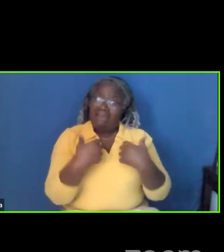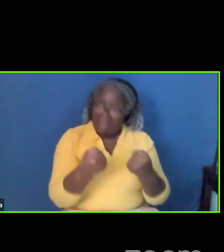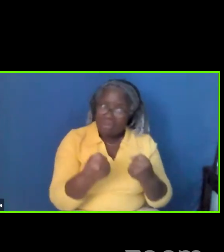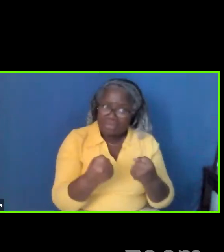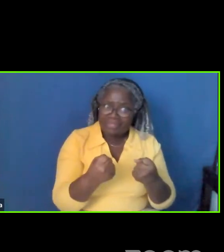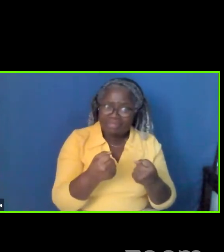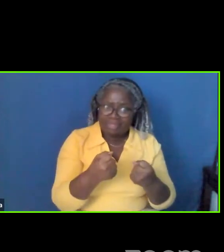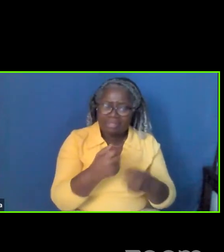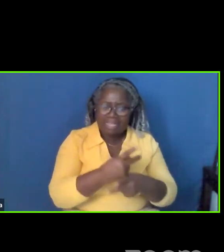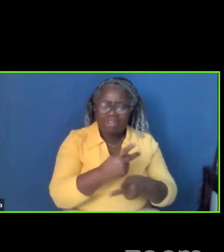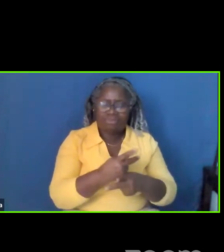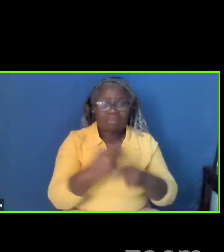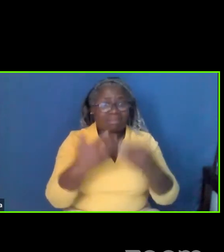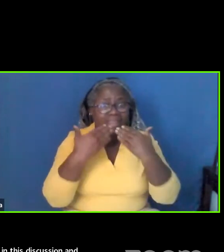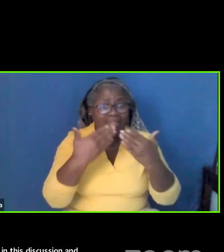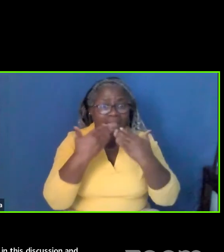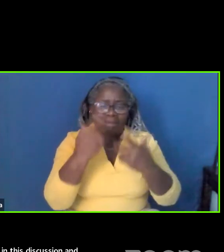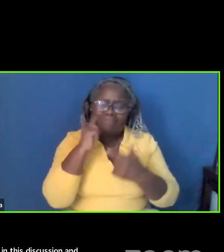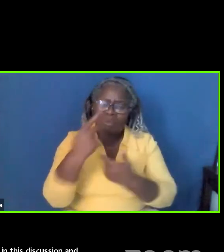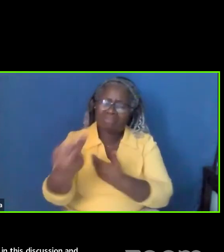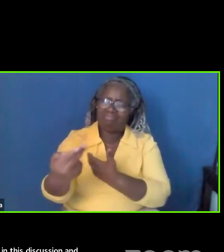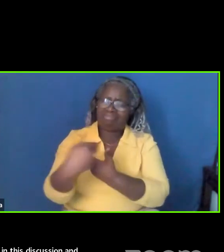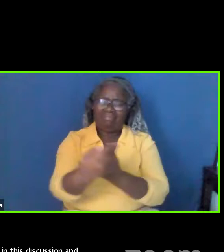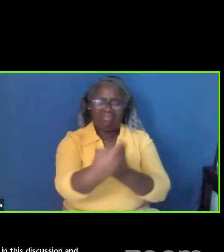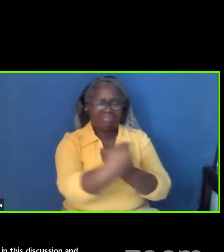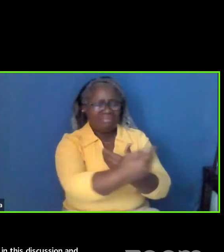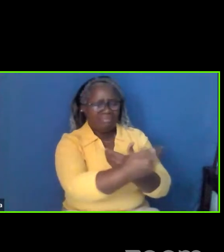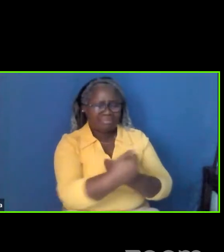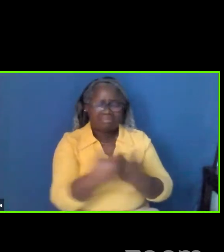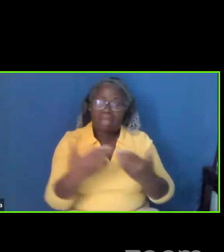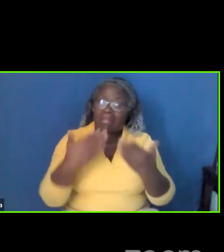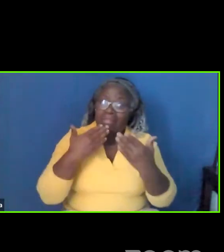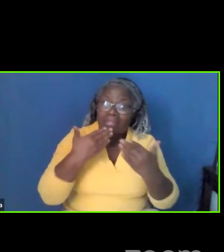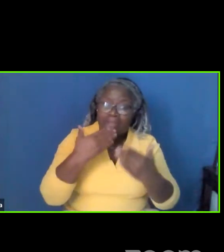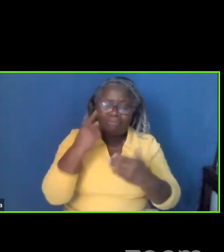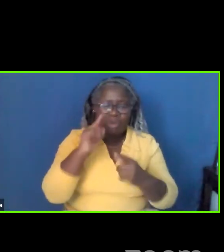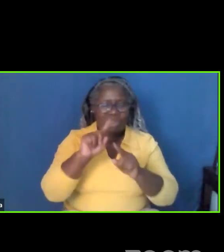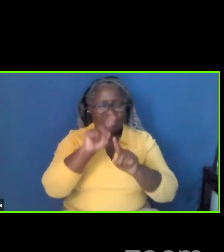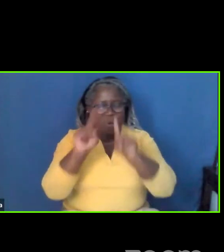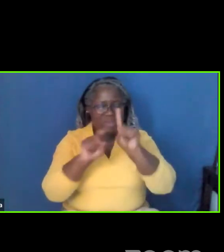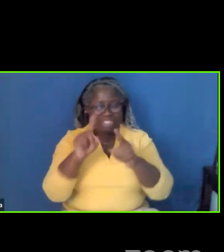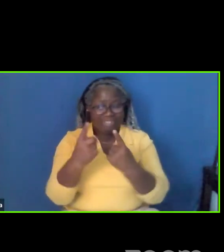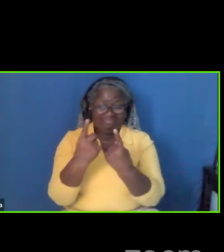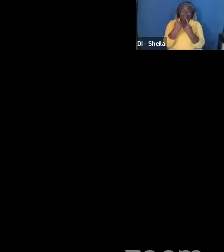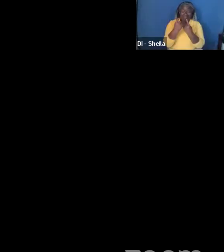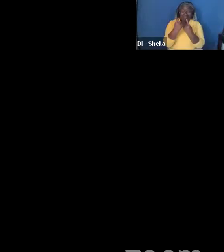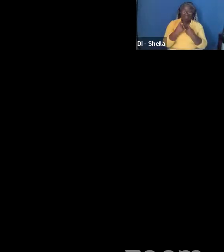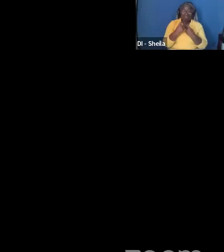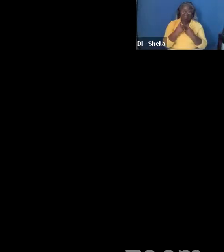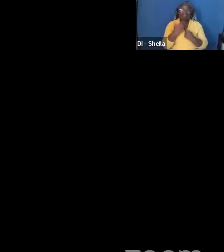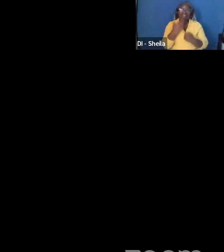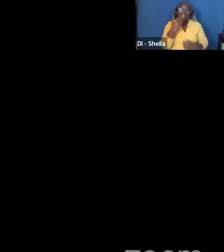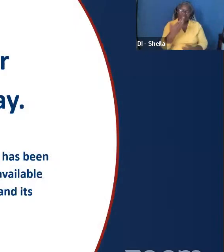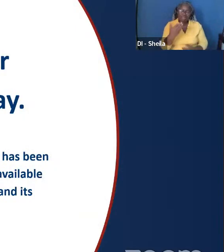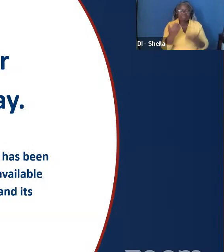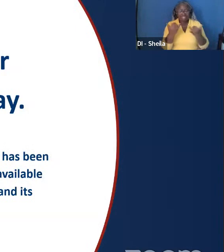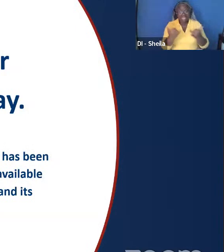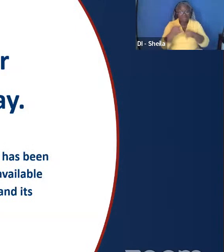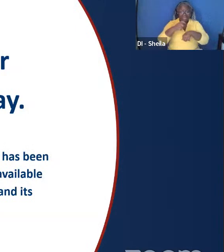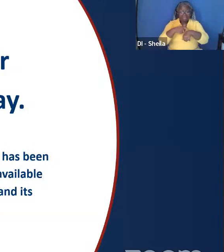your questions. And at this time, that concludes our program. Appreciate it. Have a good evening.